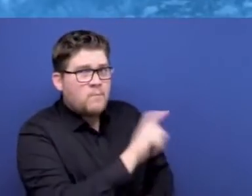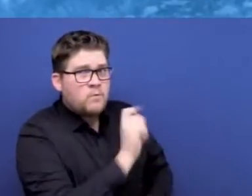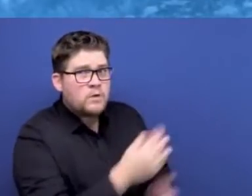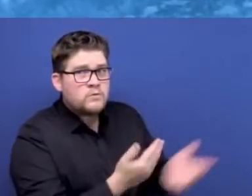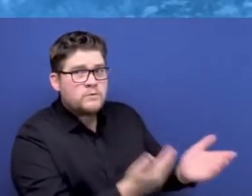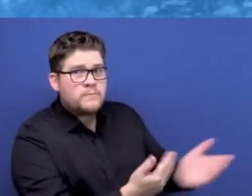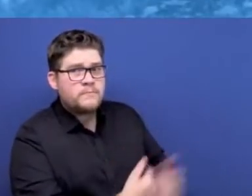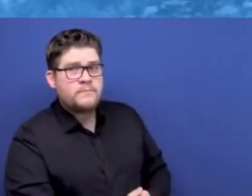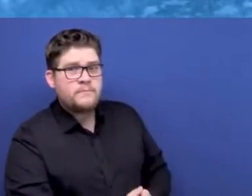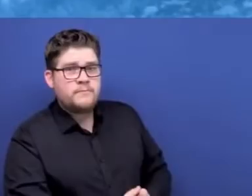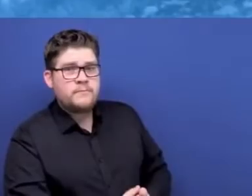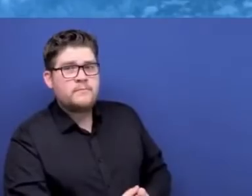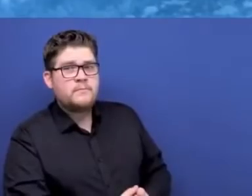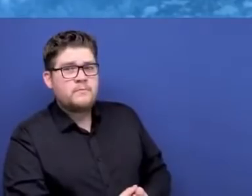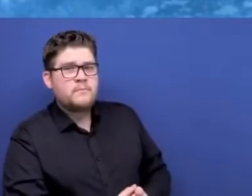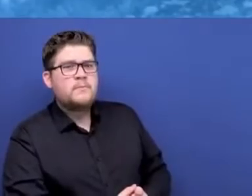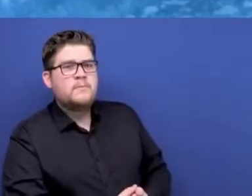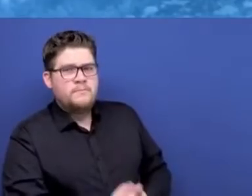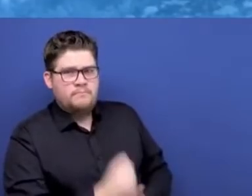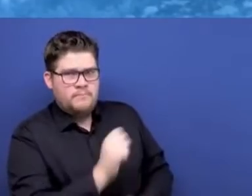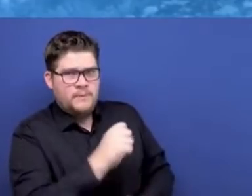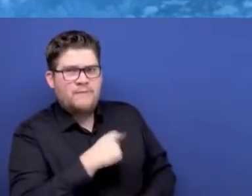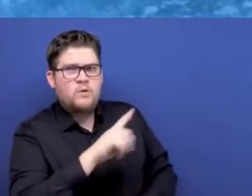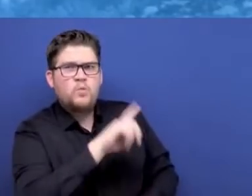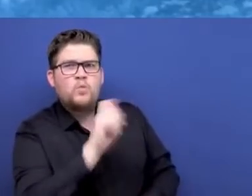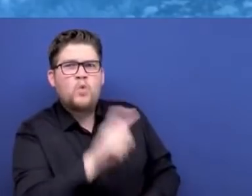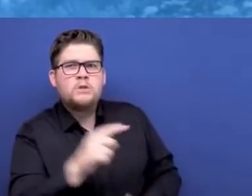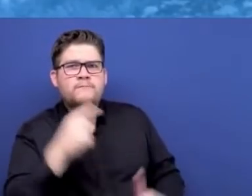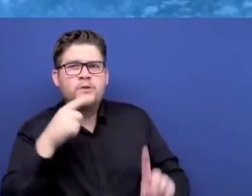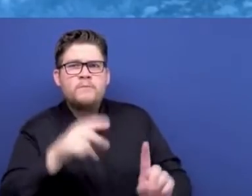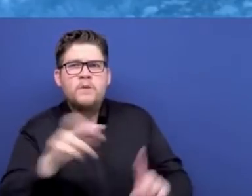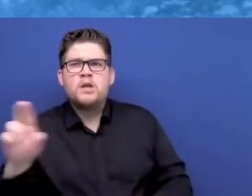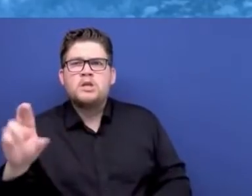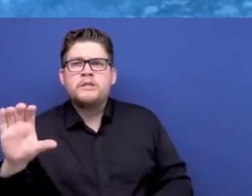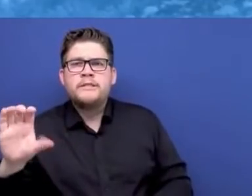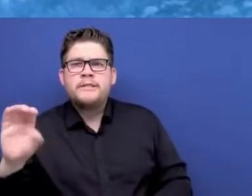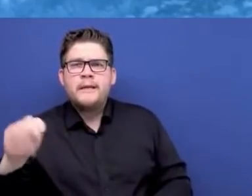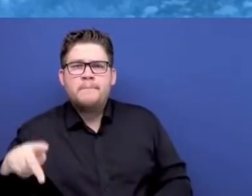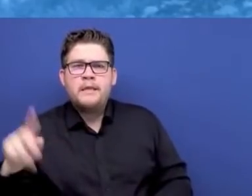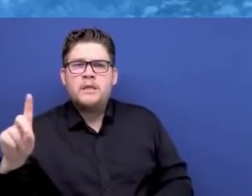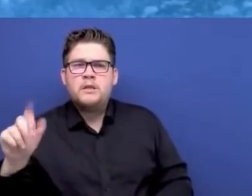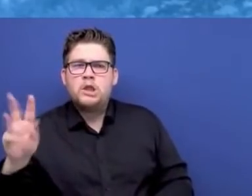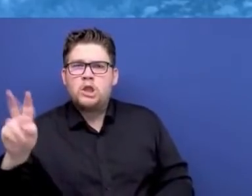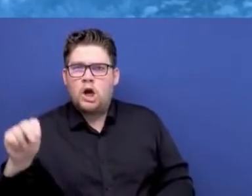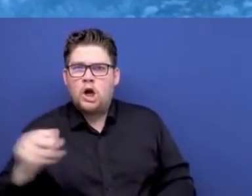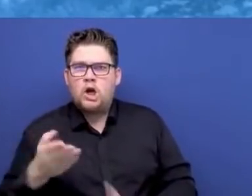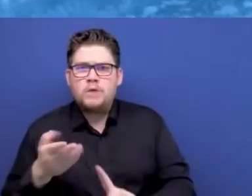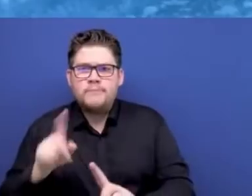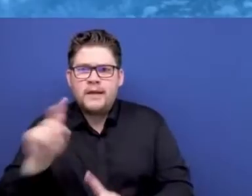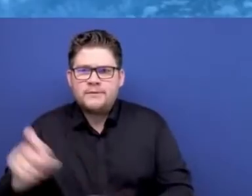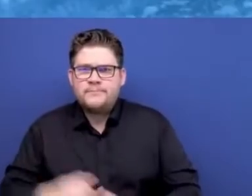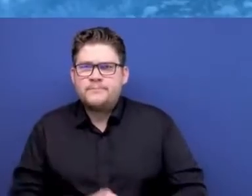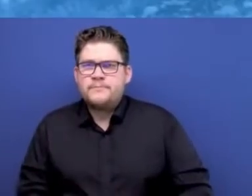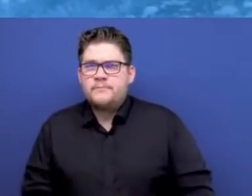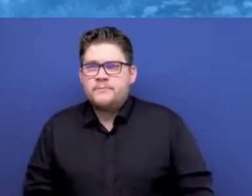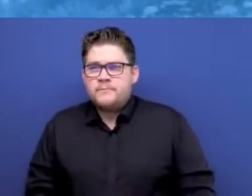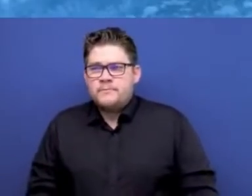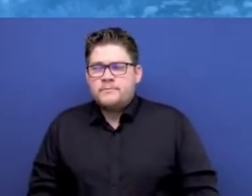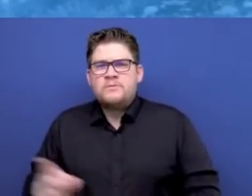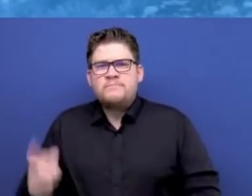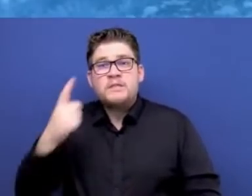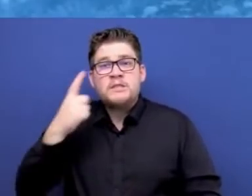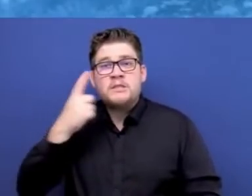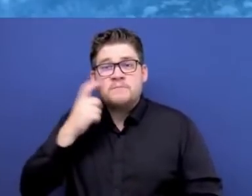the suspected arson near Salmo, you mentioned that witnesses had seen somebody. Is there any more